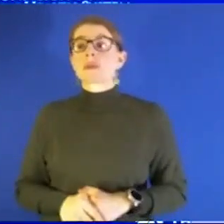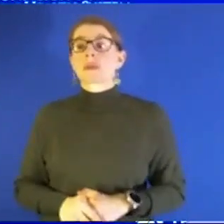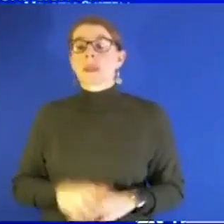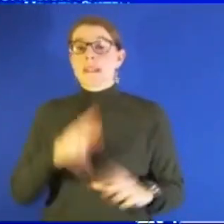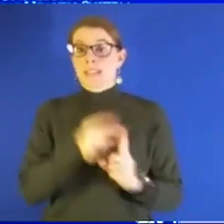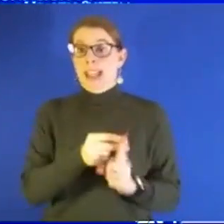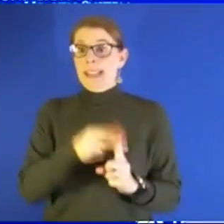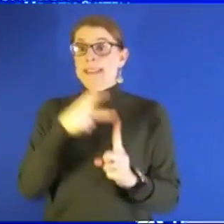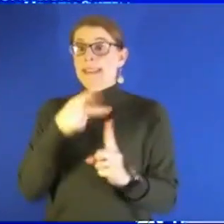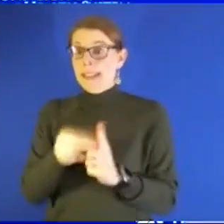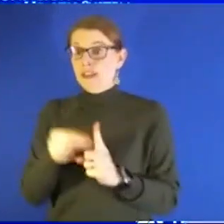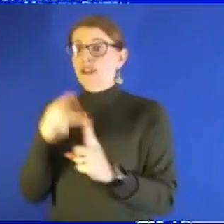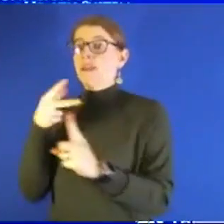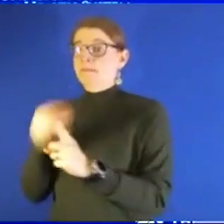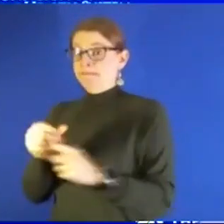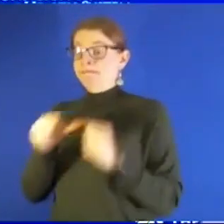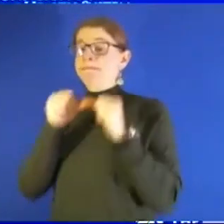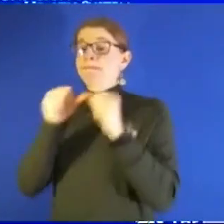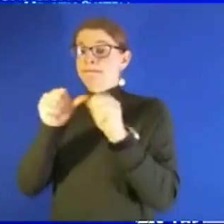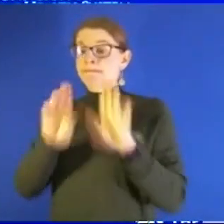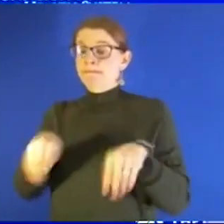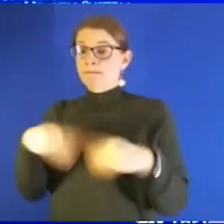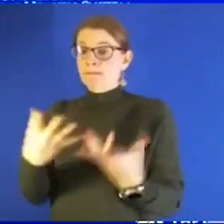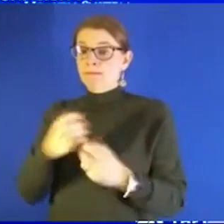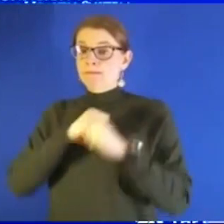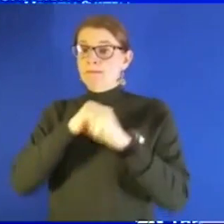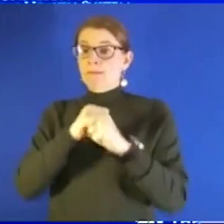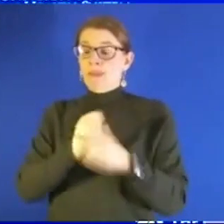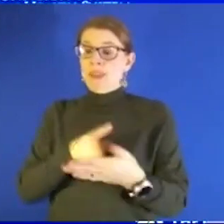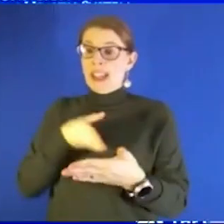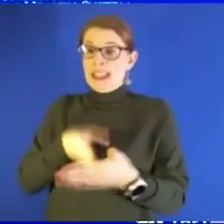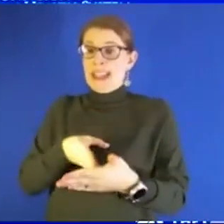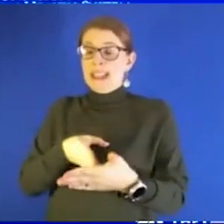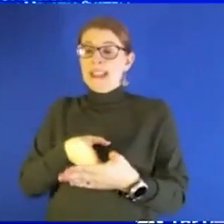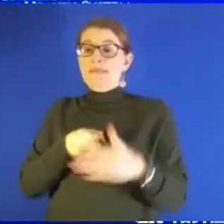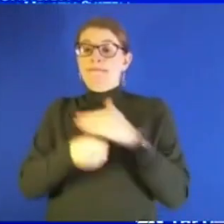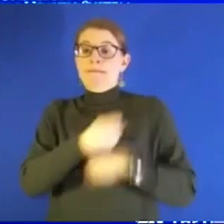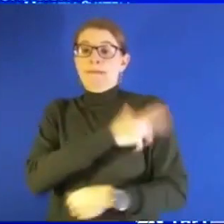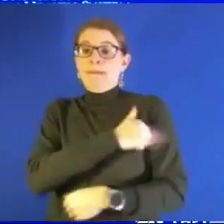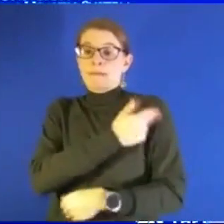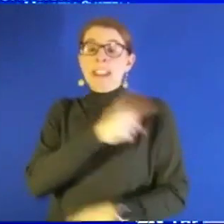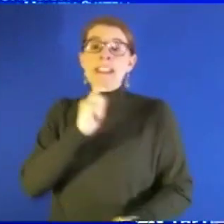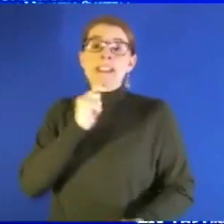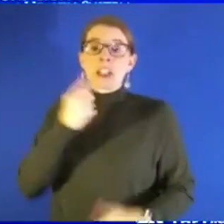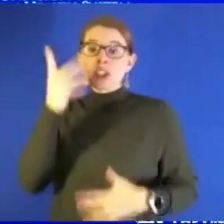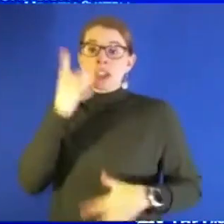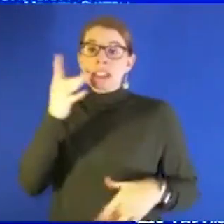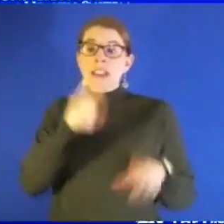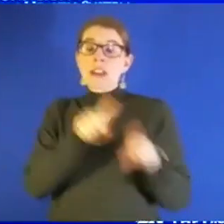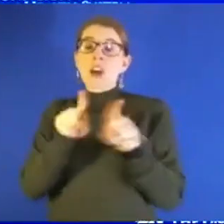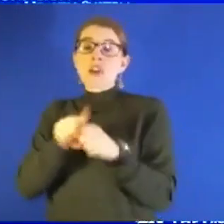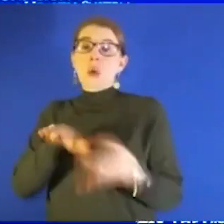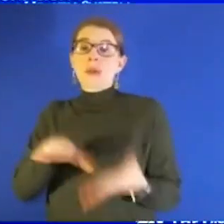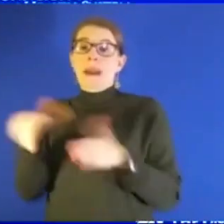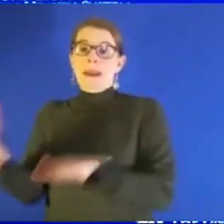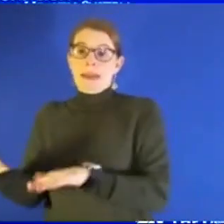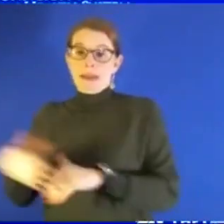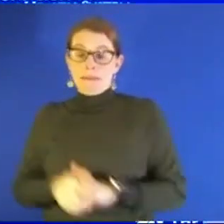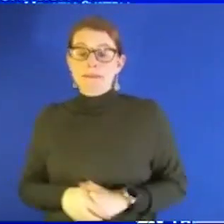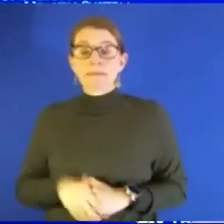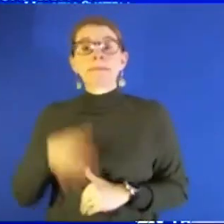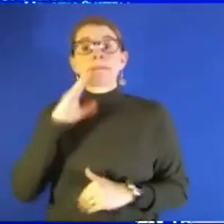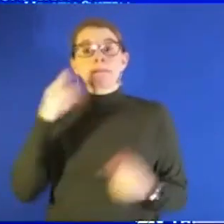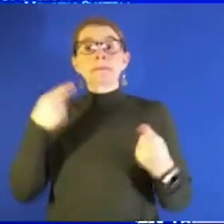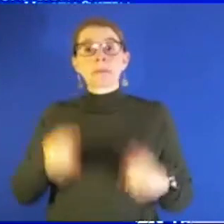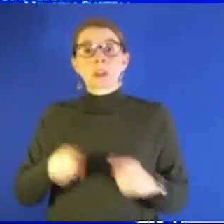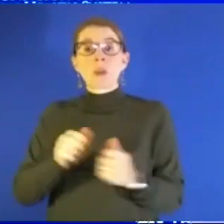continue to provide protection against hospitalization, severe disease, and death. And we know that does occur with Omicron as